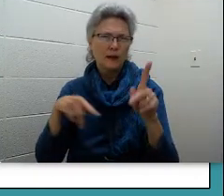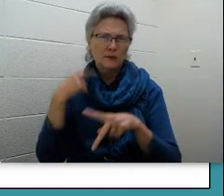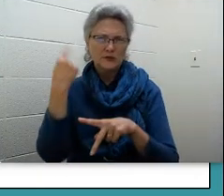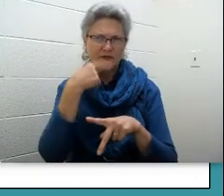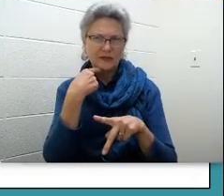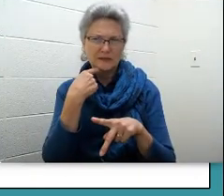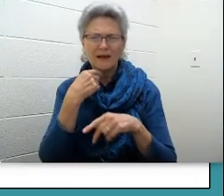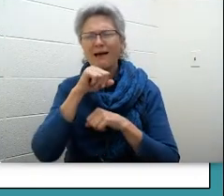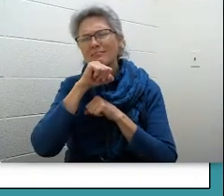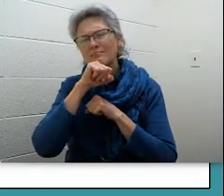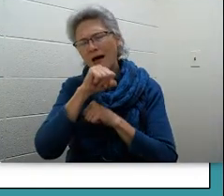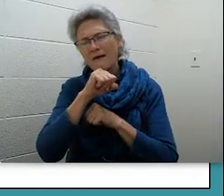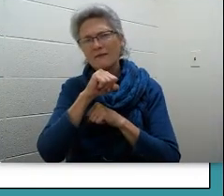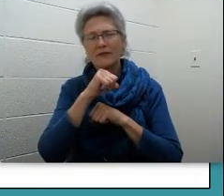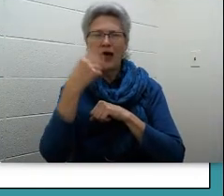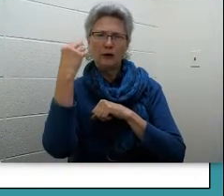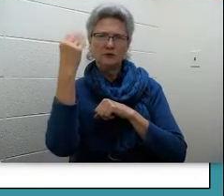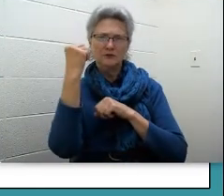in love with this world.